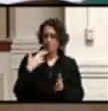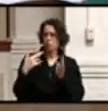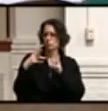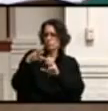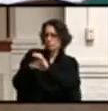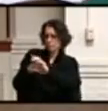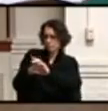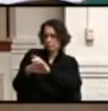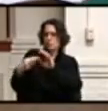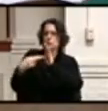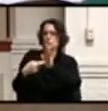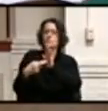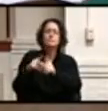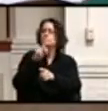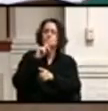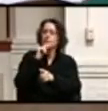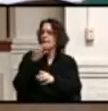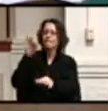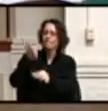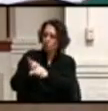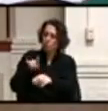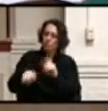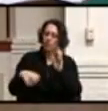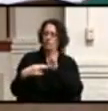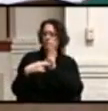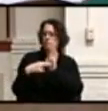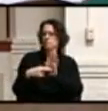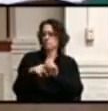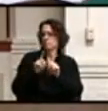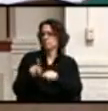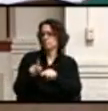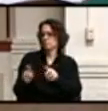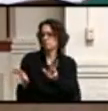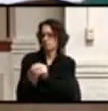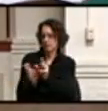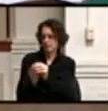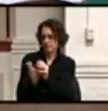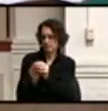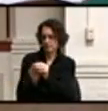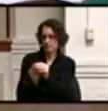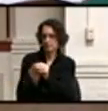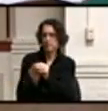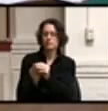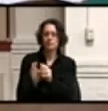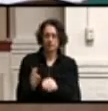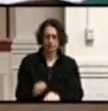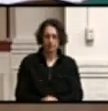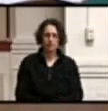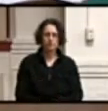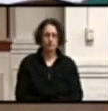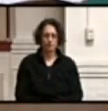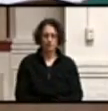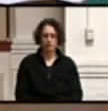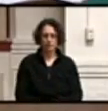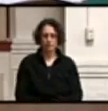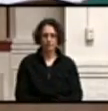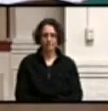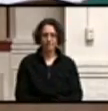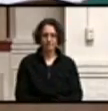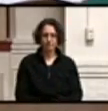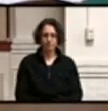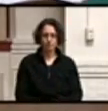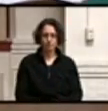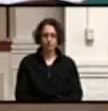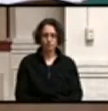committee. And I don't think that we'll be going to substantial drawings and final